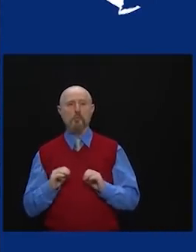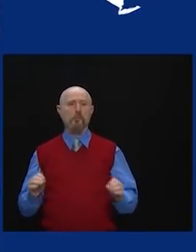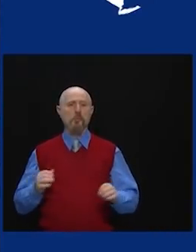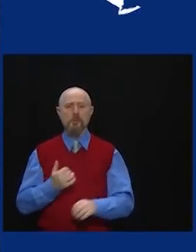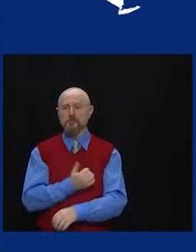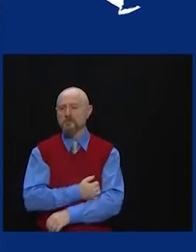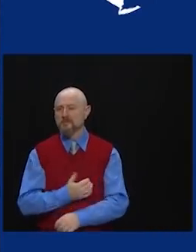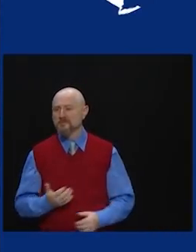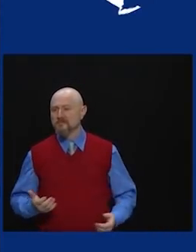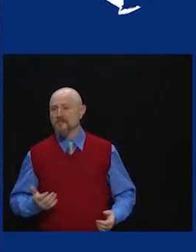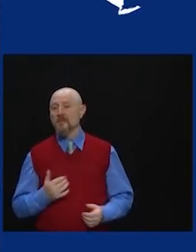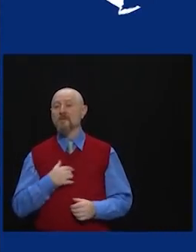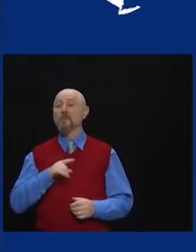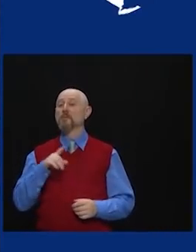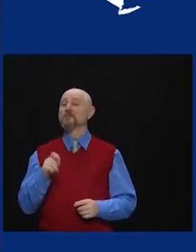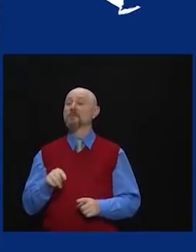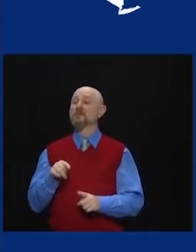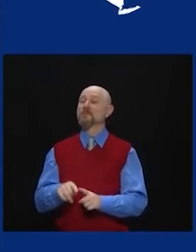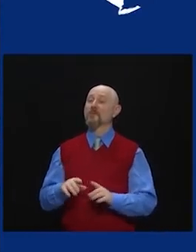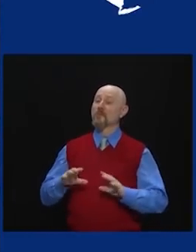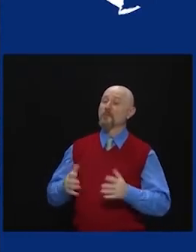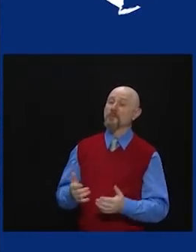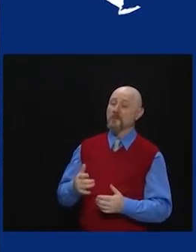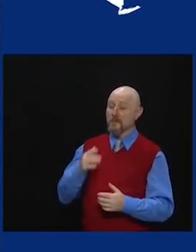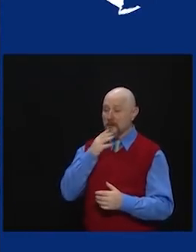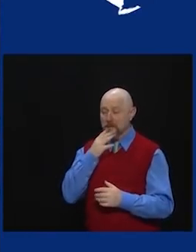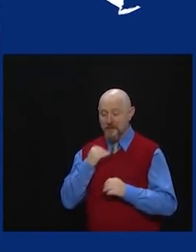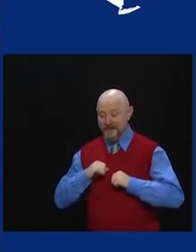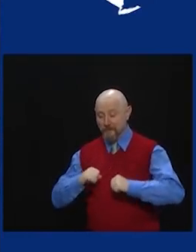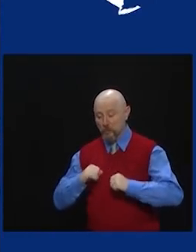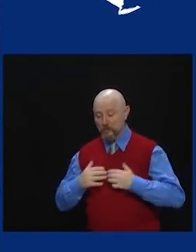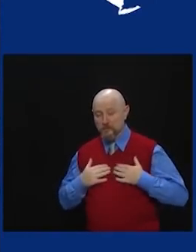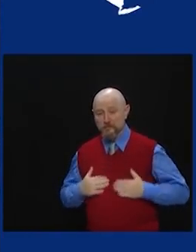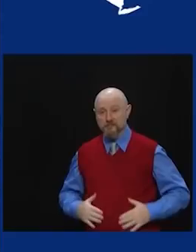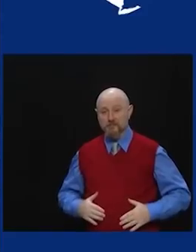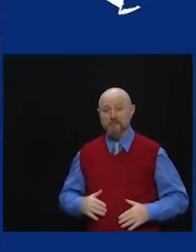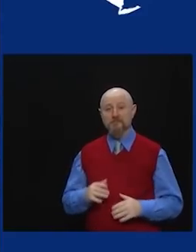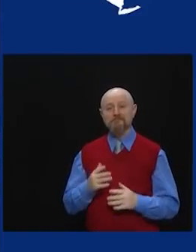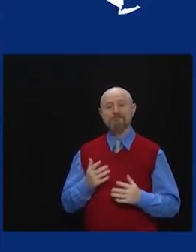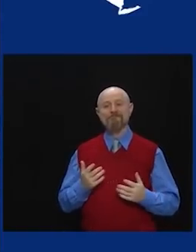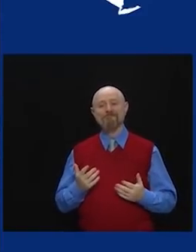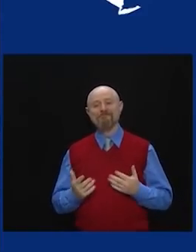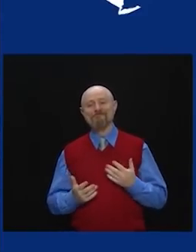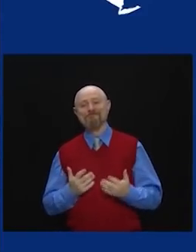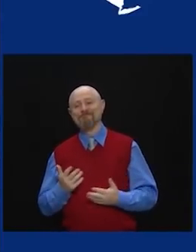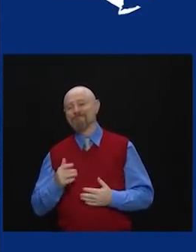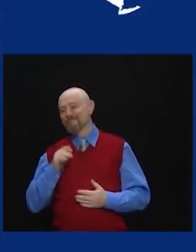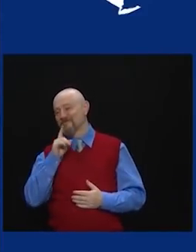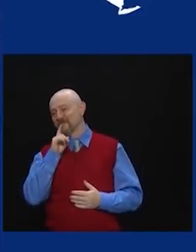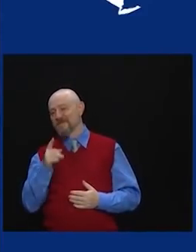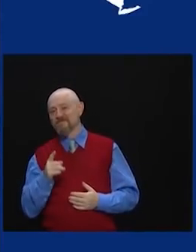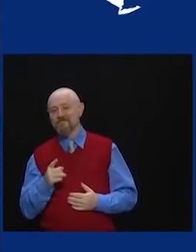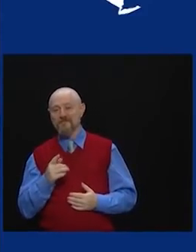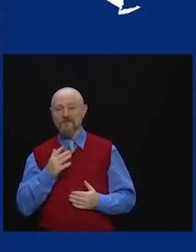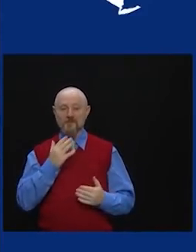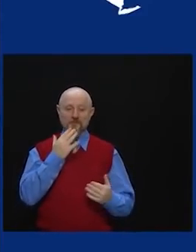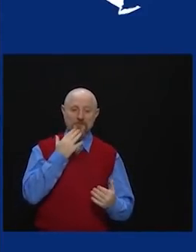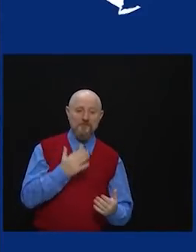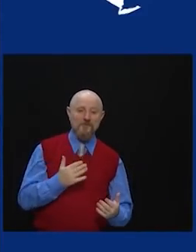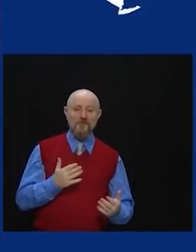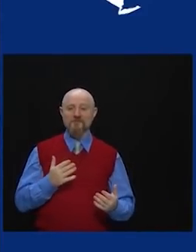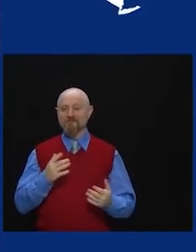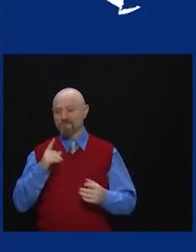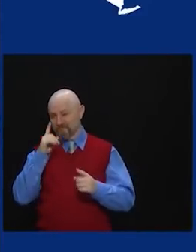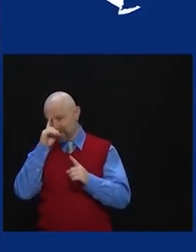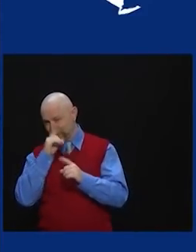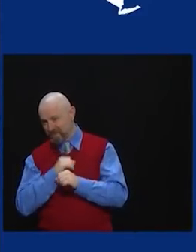to do, it's no longer a particularly useful construct with a virus that mutates as quickly as this one.